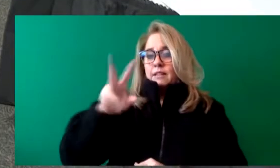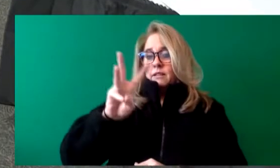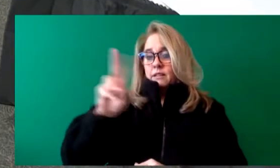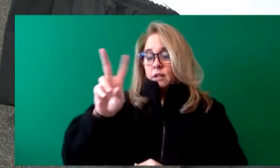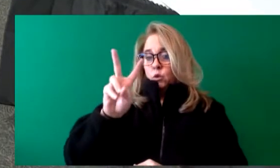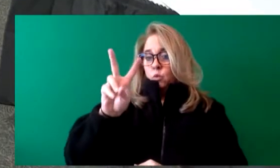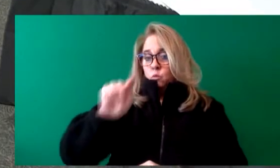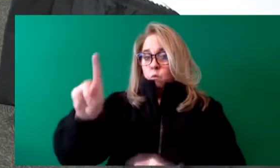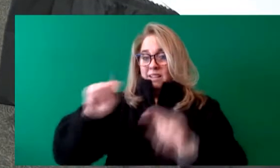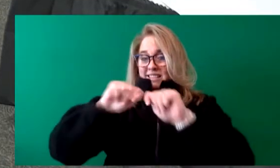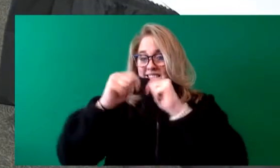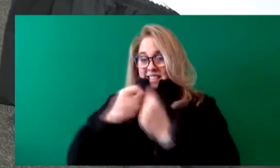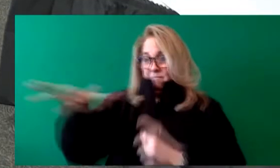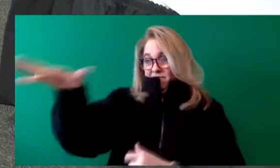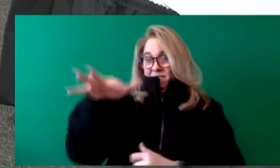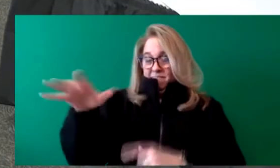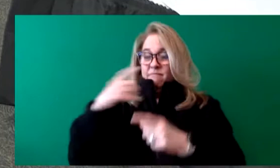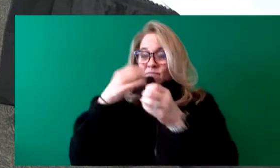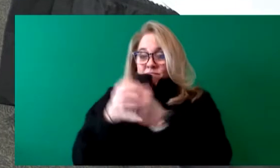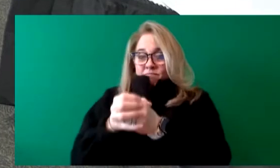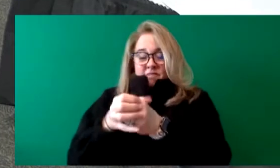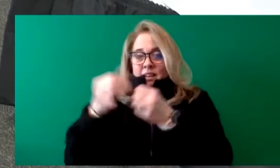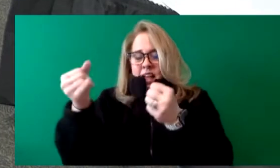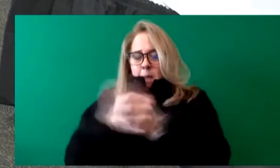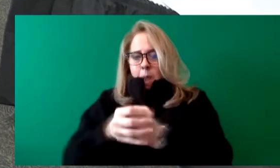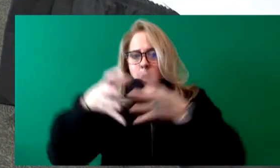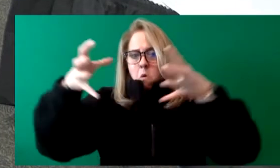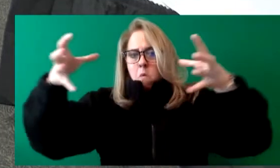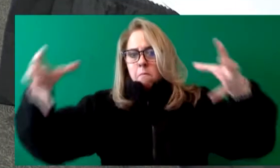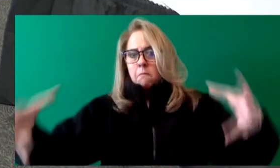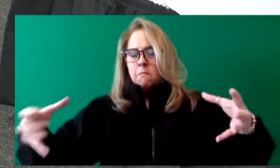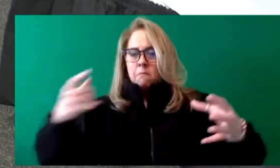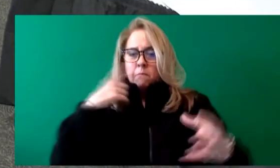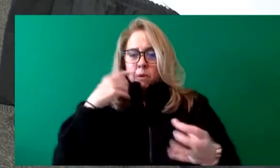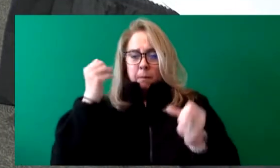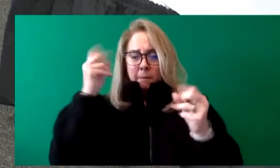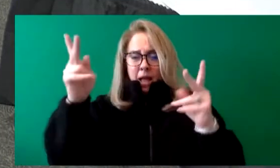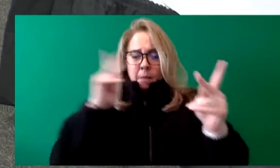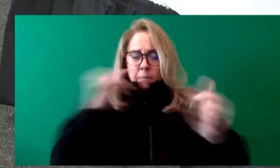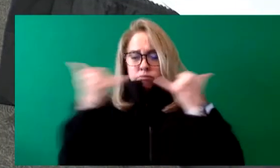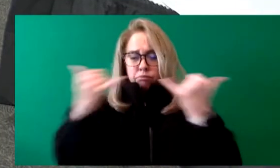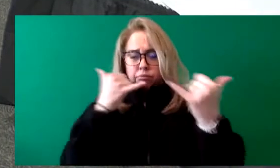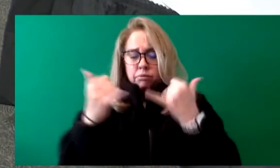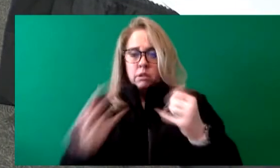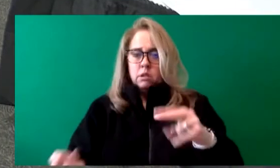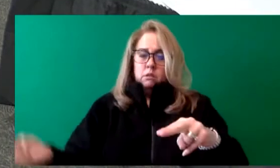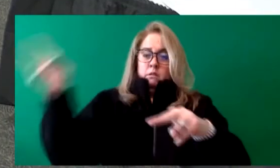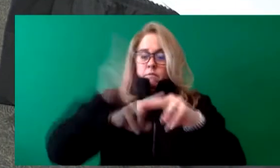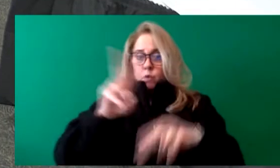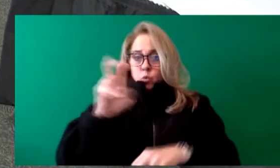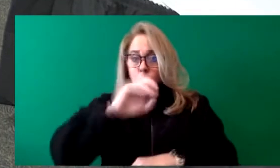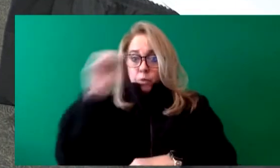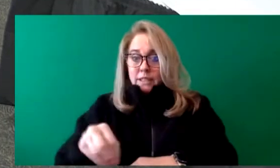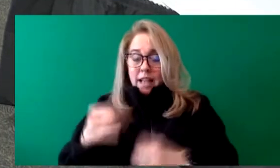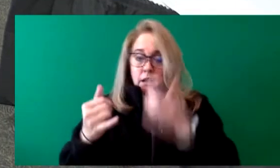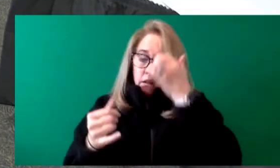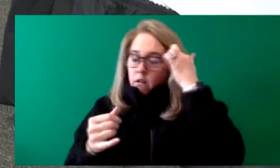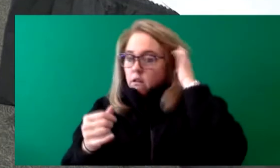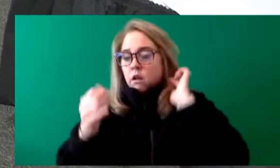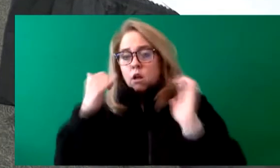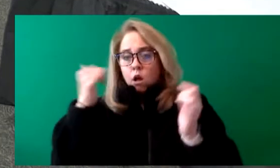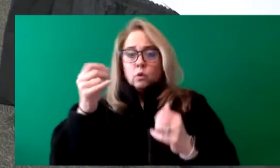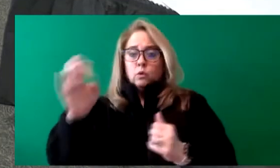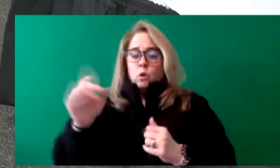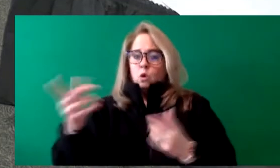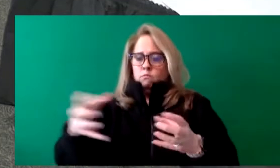tripled because the call volume went up at one point 200%. And we did get